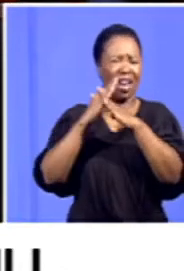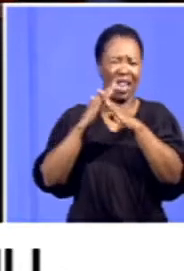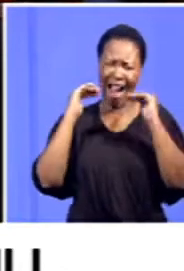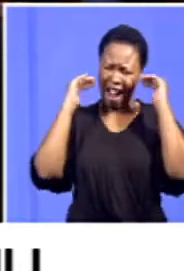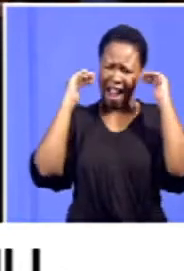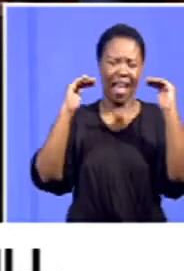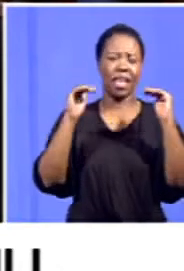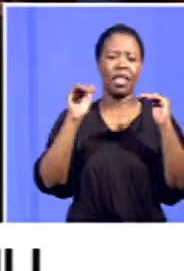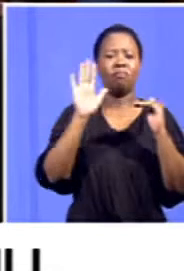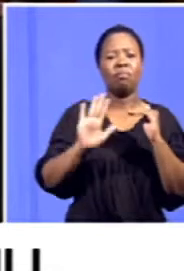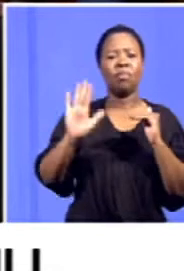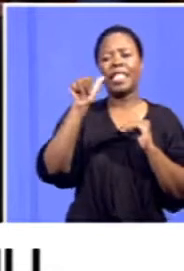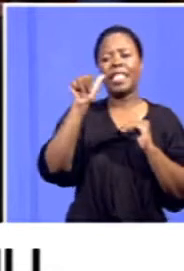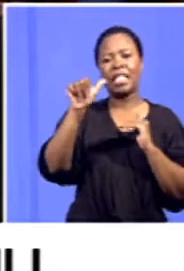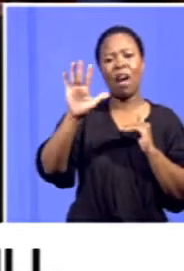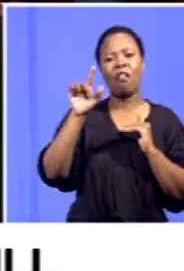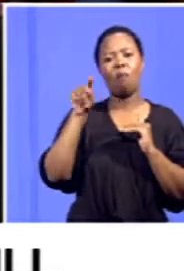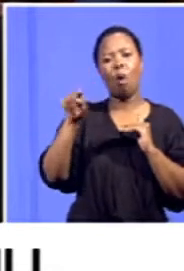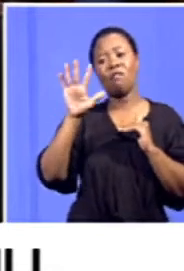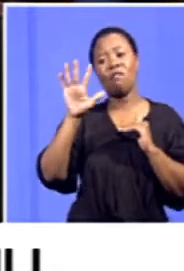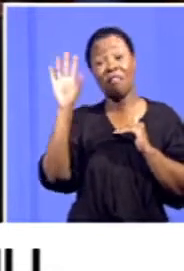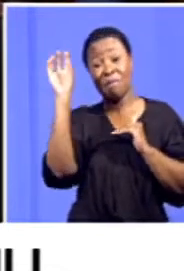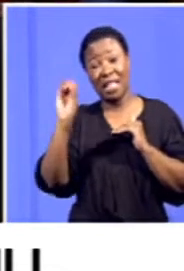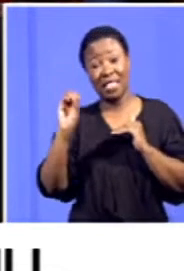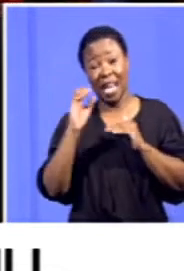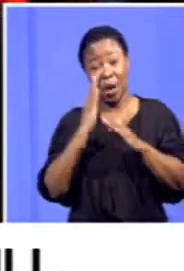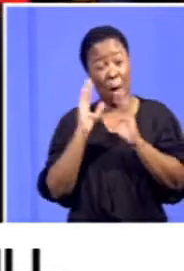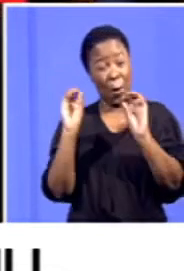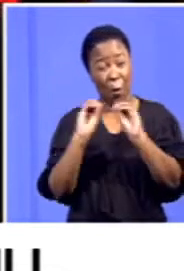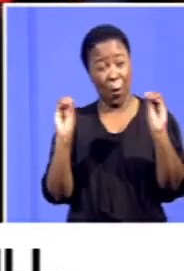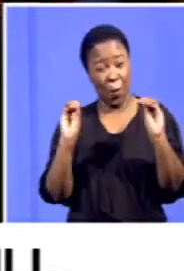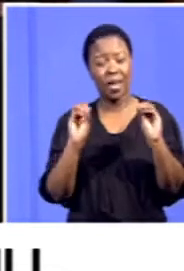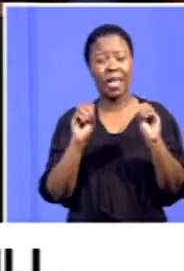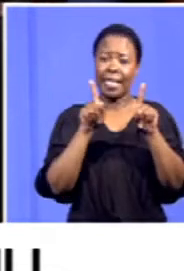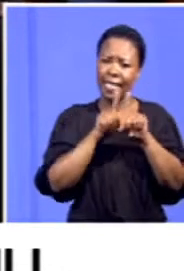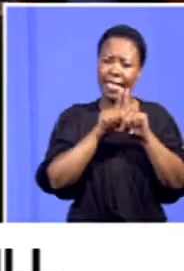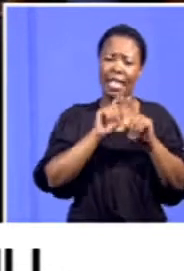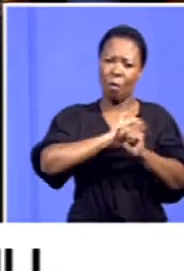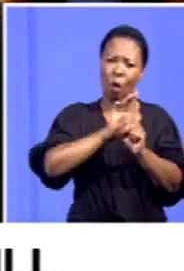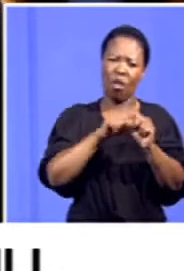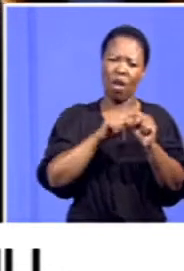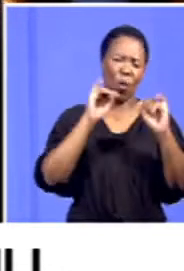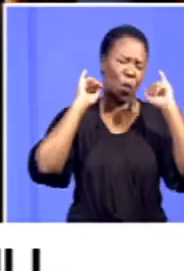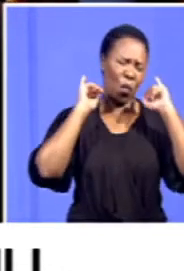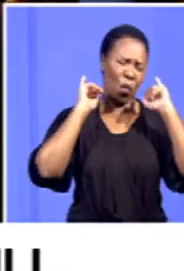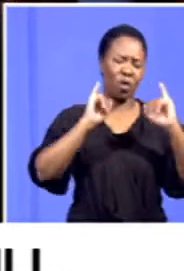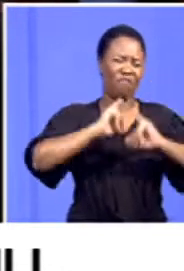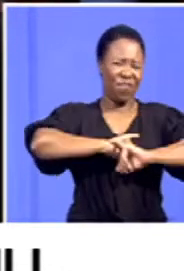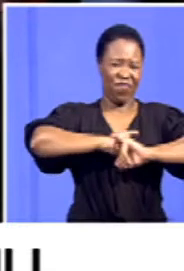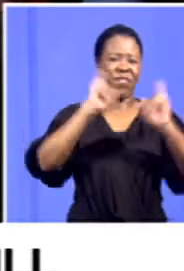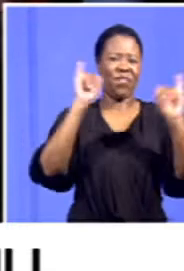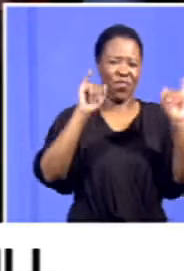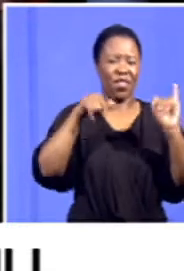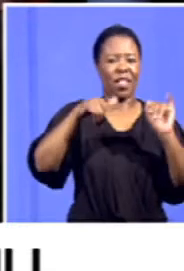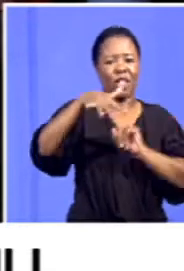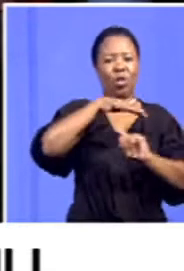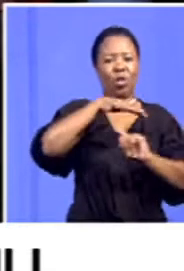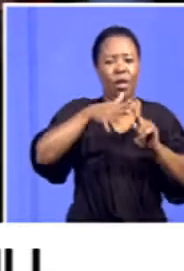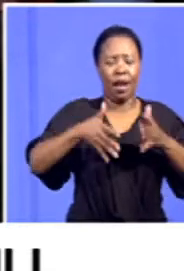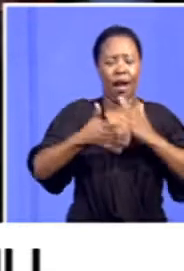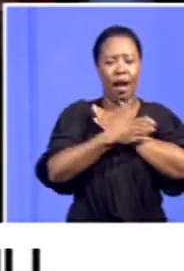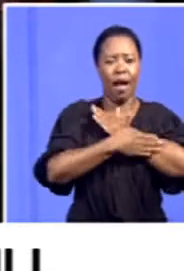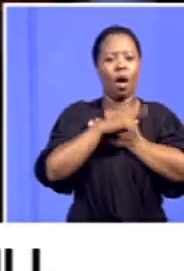at 65.5%, and I mean, COVID-19 has actually exacerbated the situation in our country, where we know that 2 million people